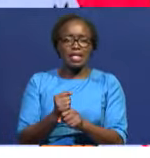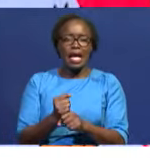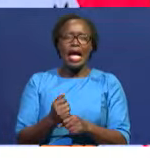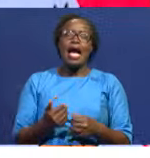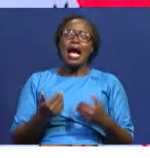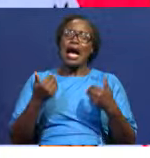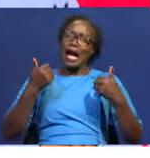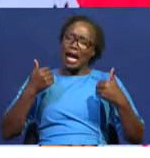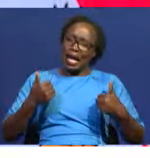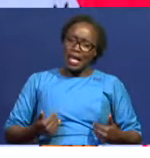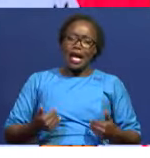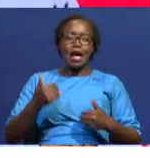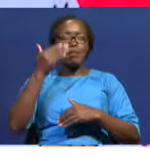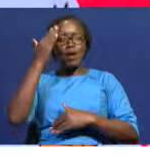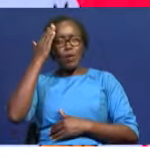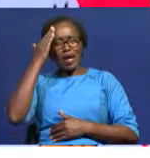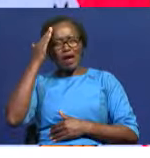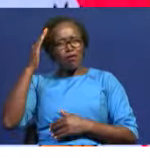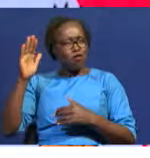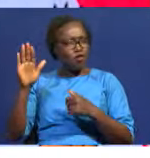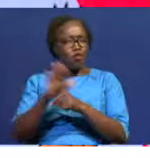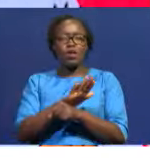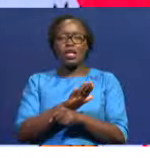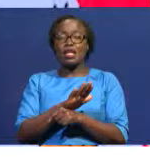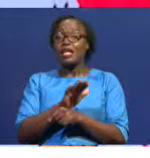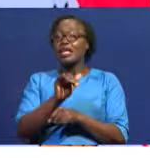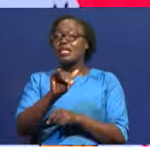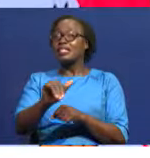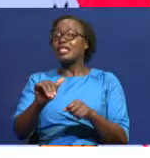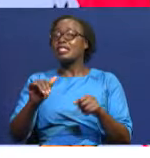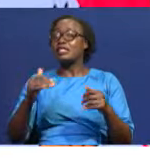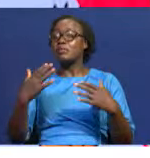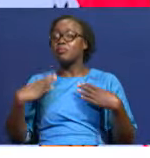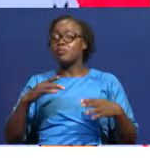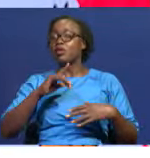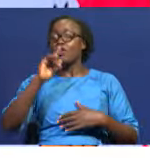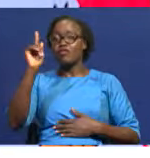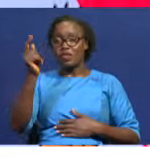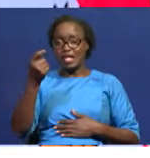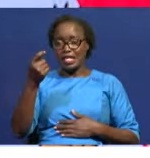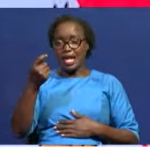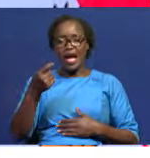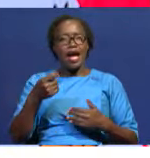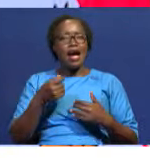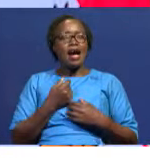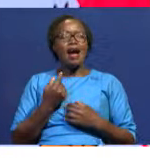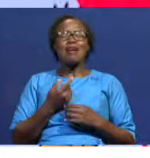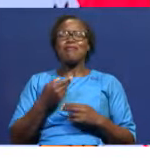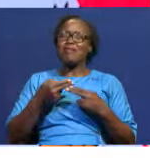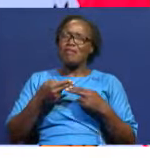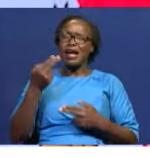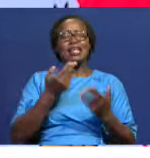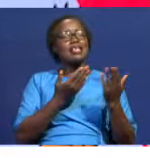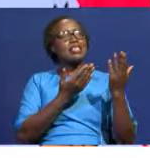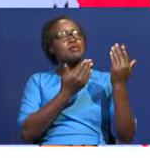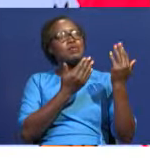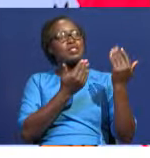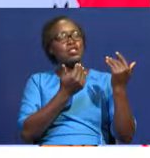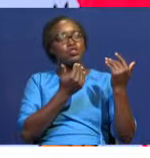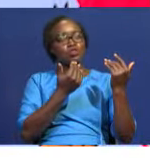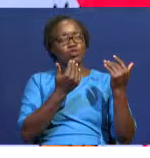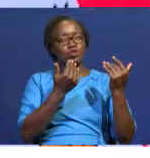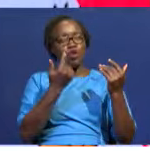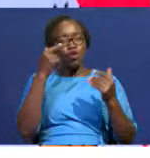am acutely aware that the people of Kenya have very high